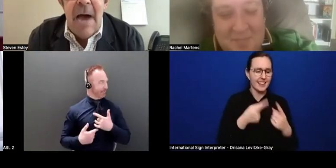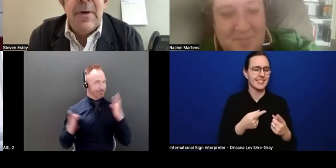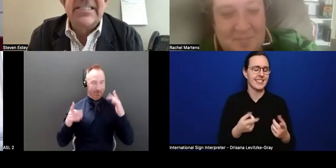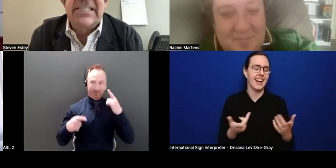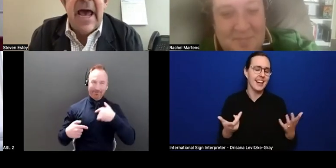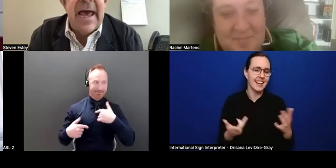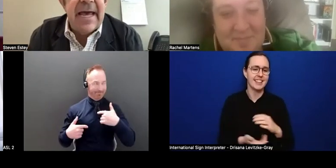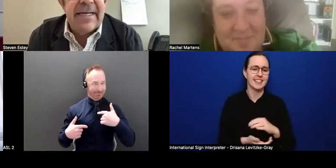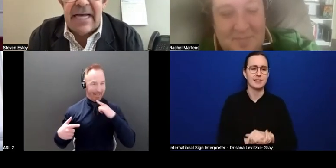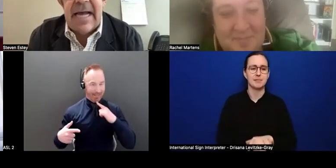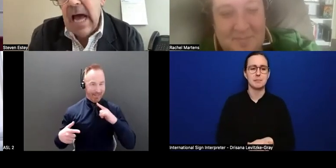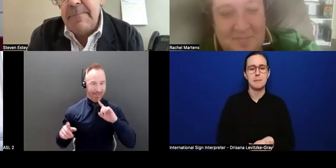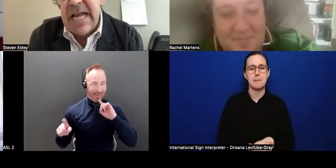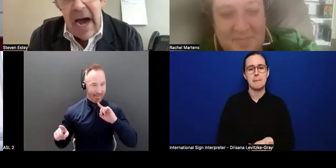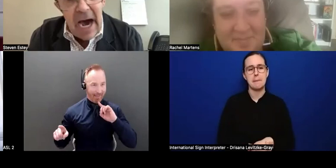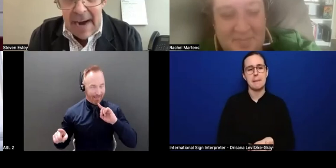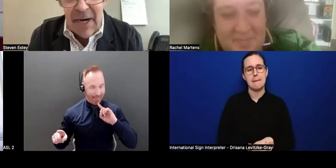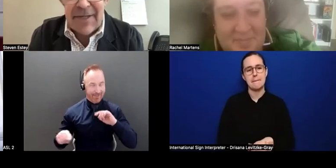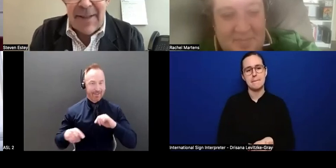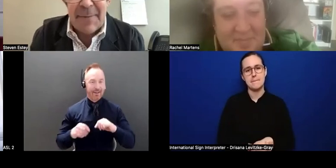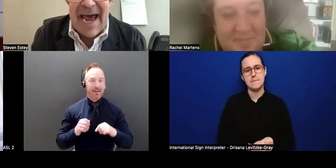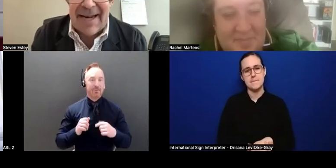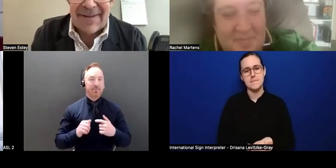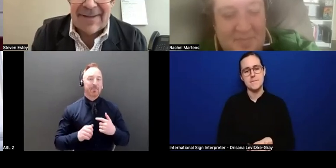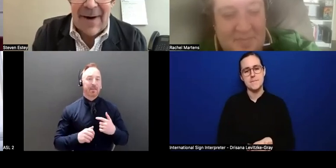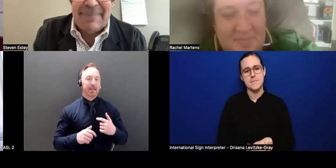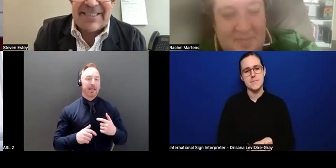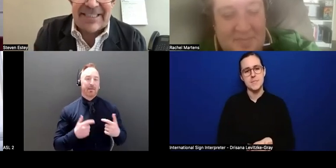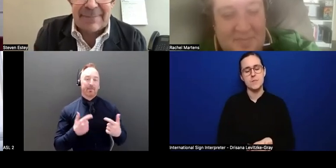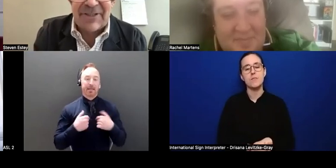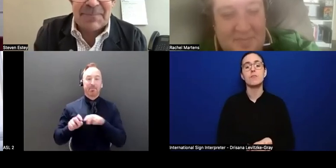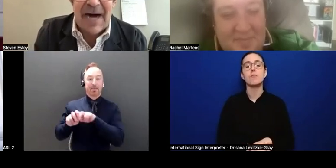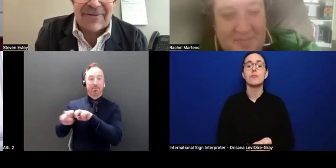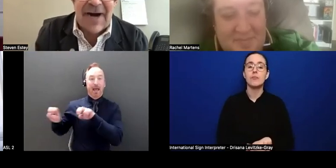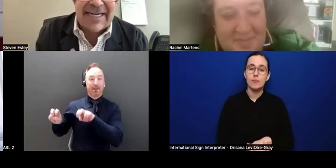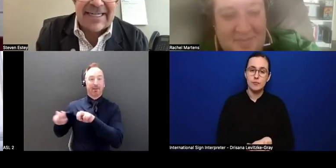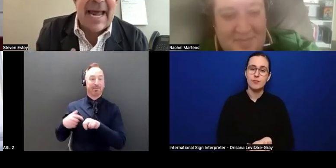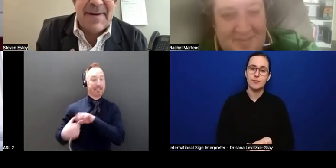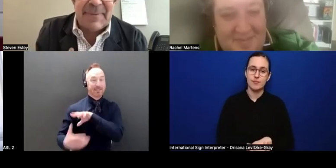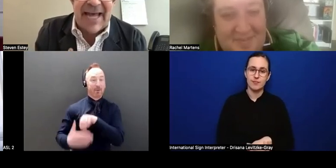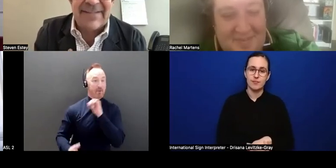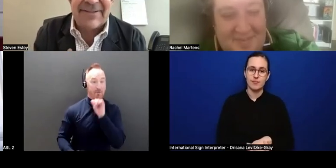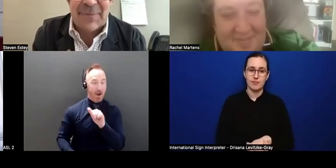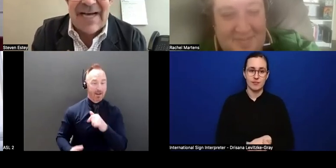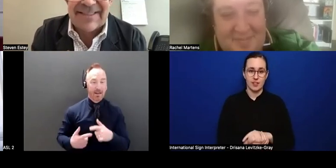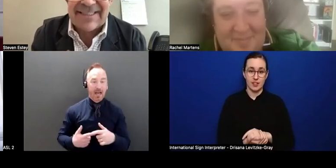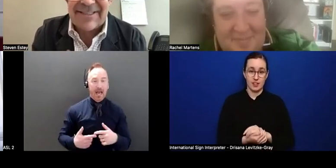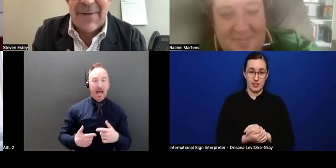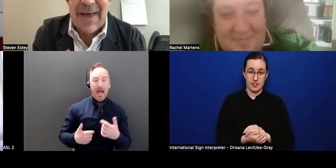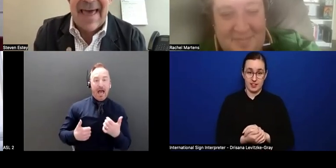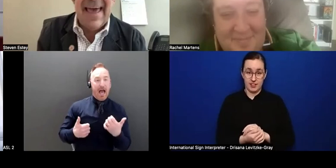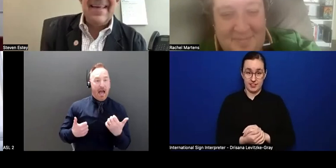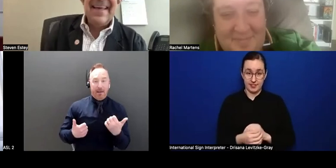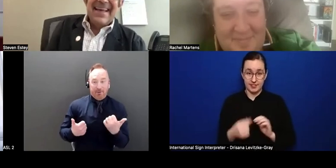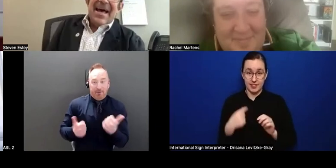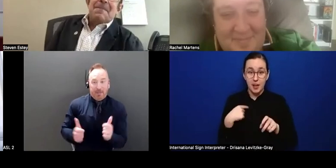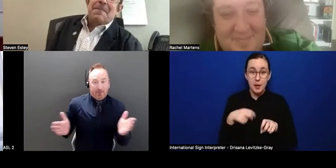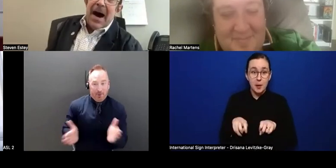I would say, I'm not on the panel here. I'm just some schmuck trying to get people to answer questions,